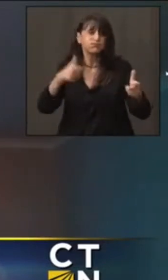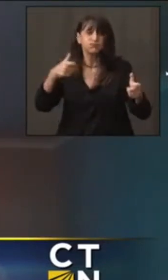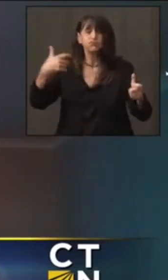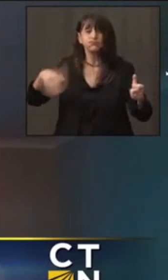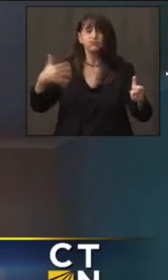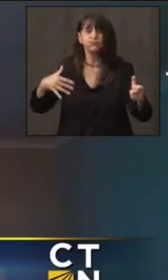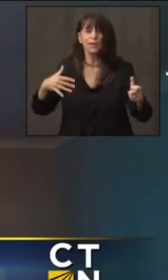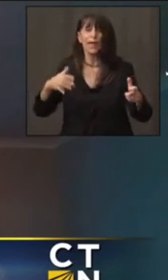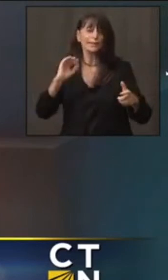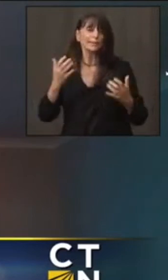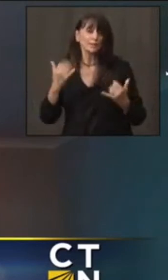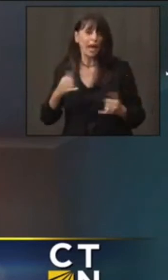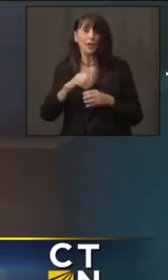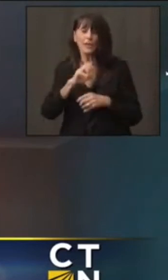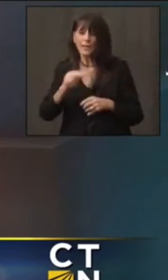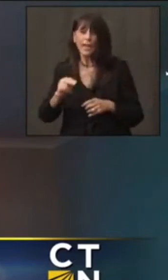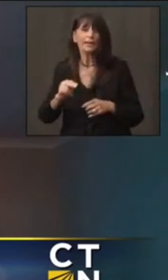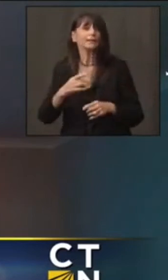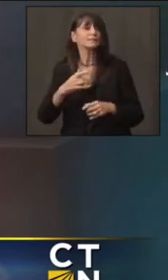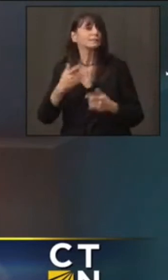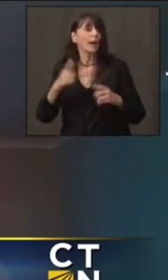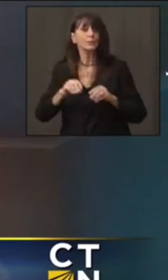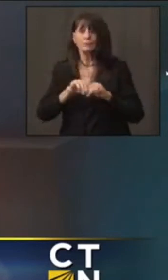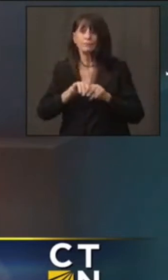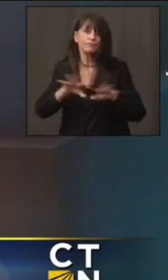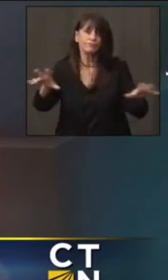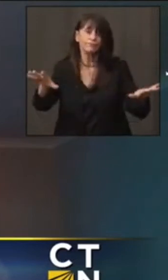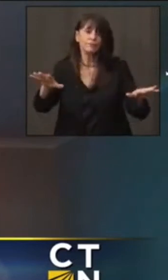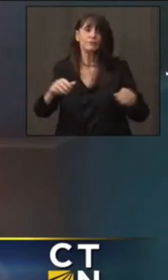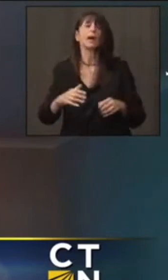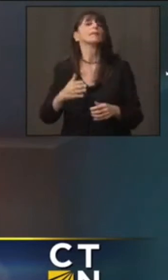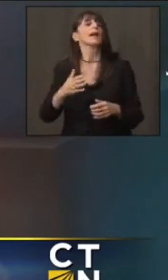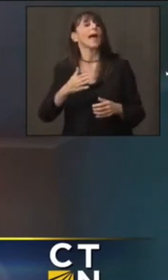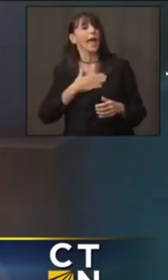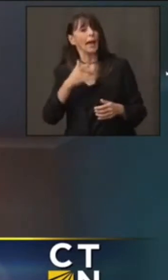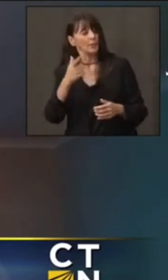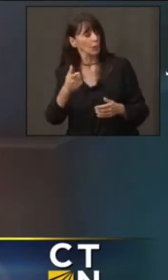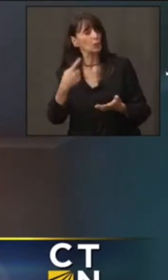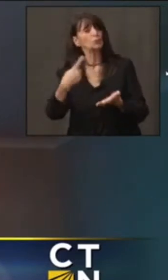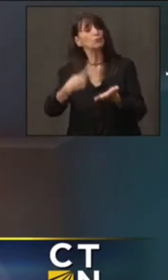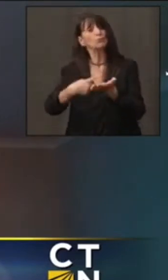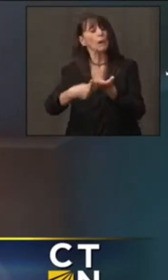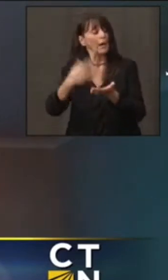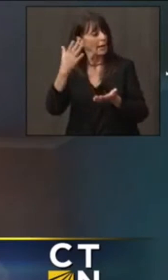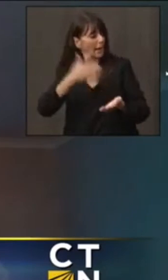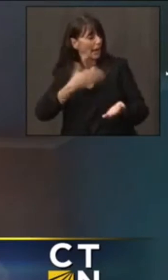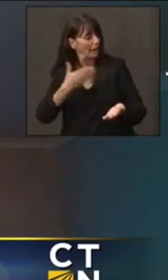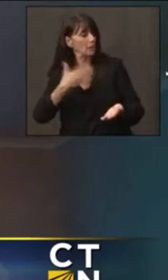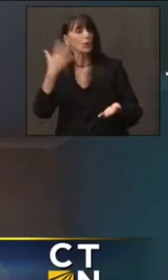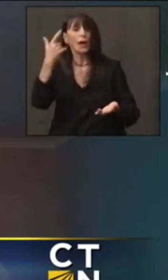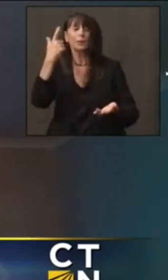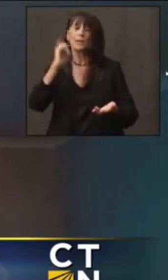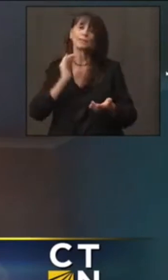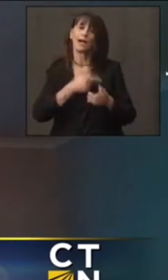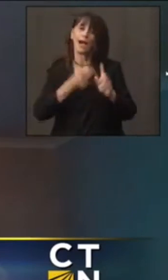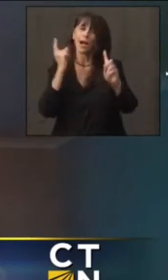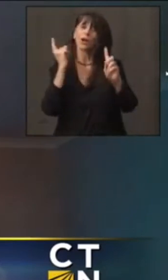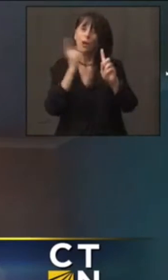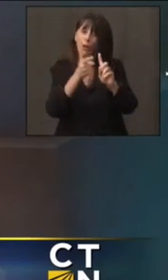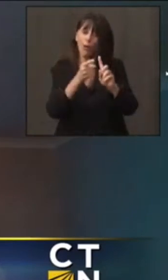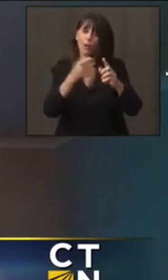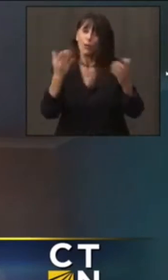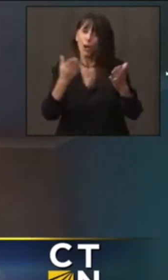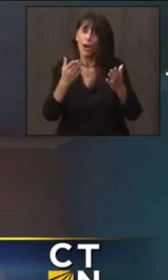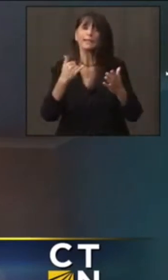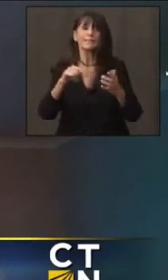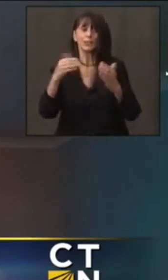right now in Connecticut. So I'm glad you brought that up, because that is the purpose of this new alert